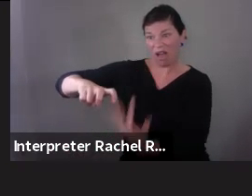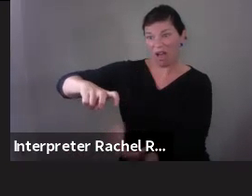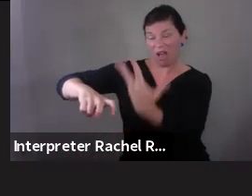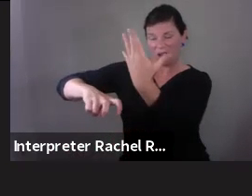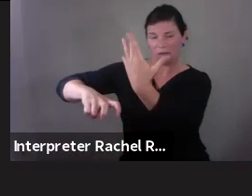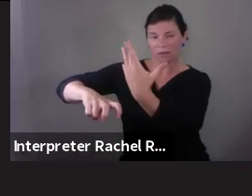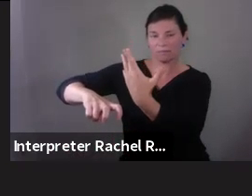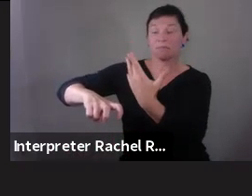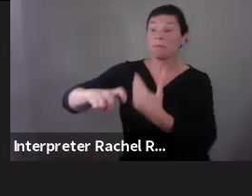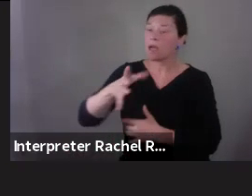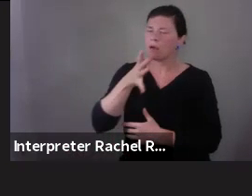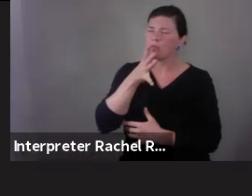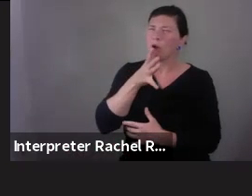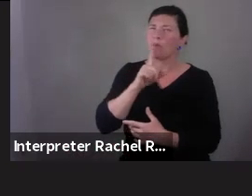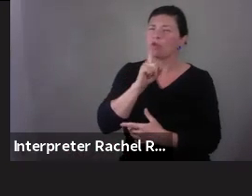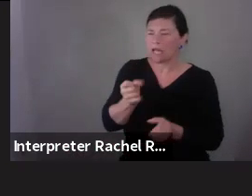she laid me in the fire.